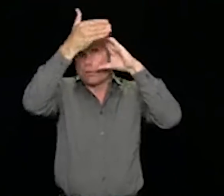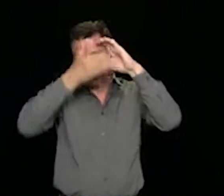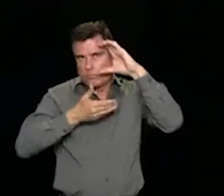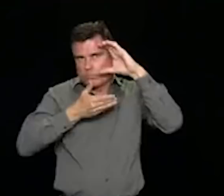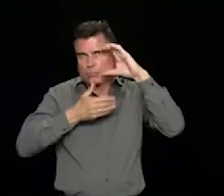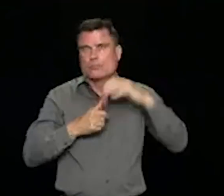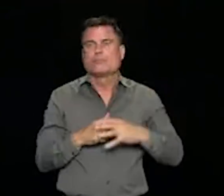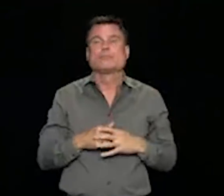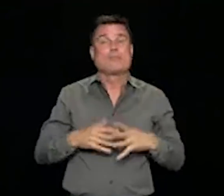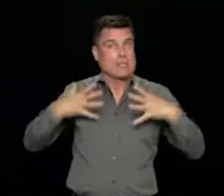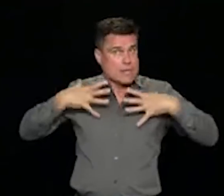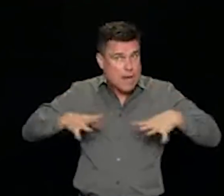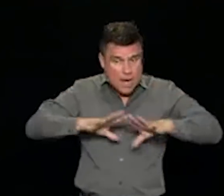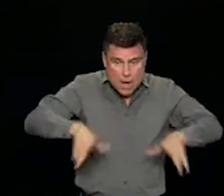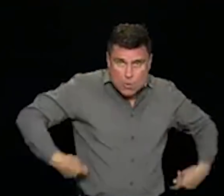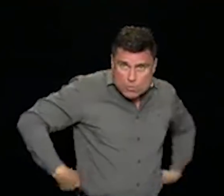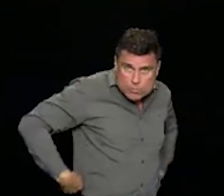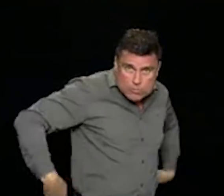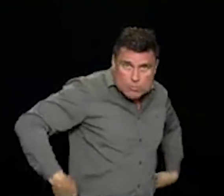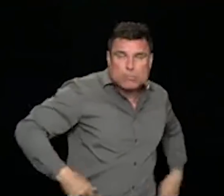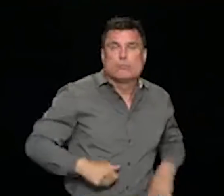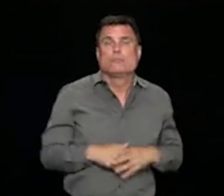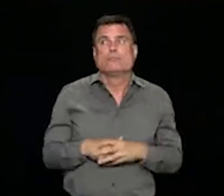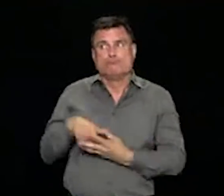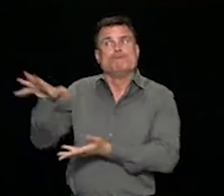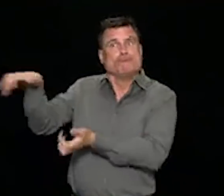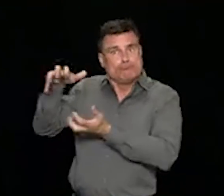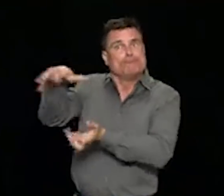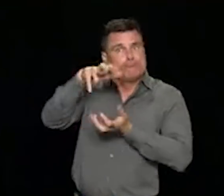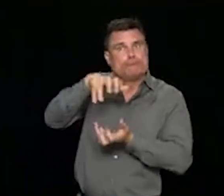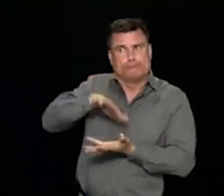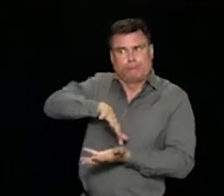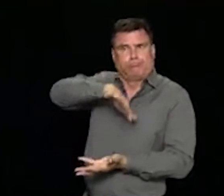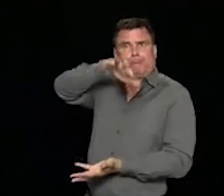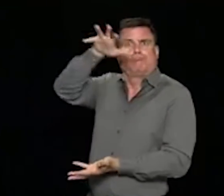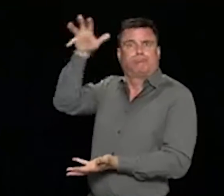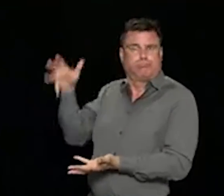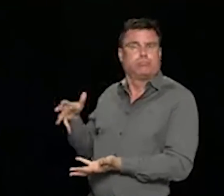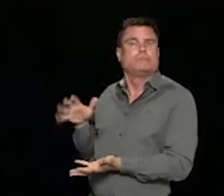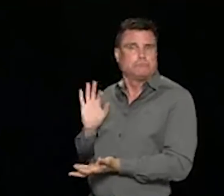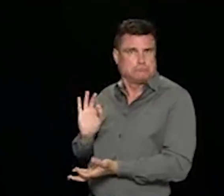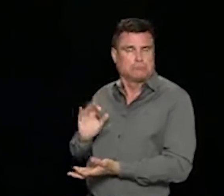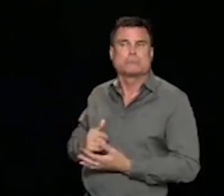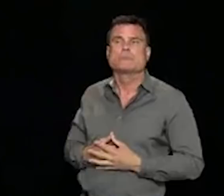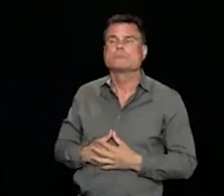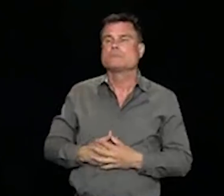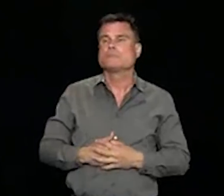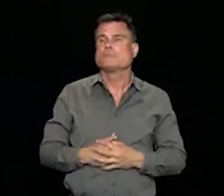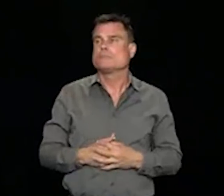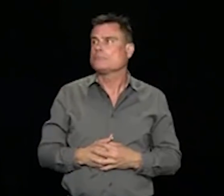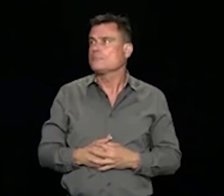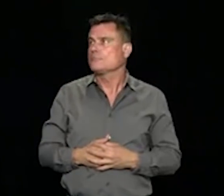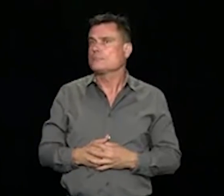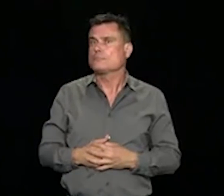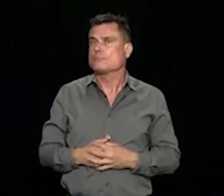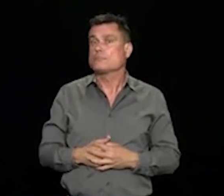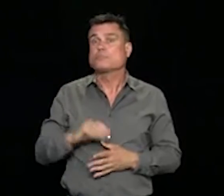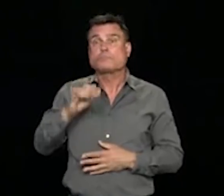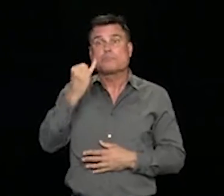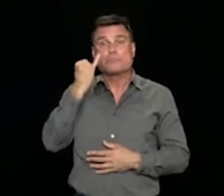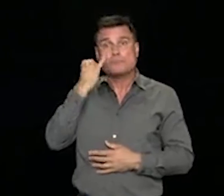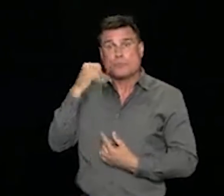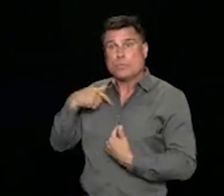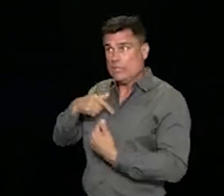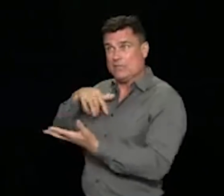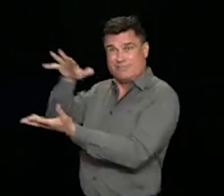233,250 gowns. As always, any product that we receive that isn't from a previous trusted vendor will